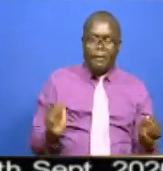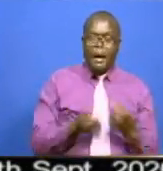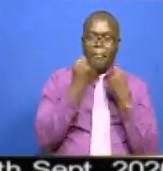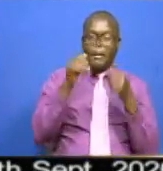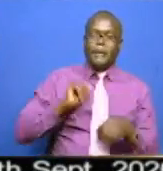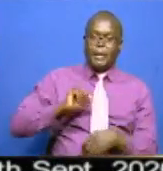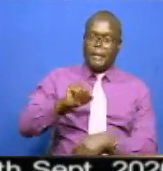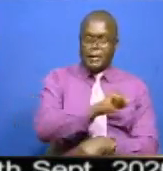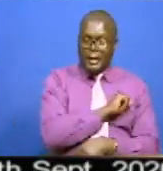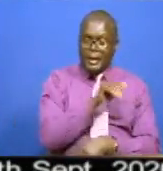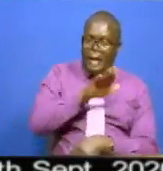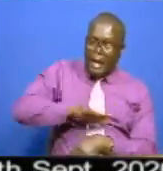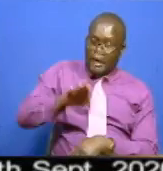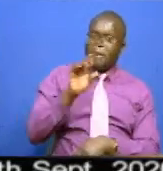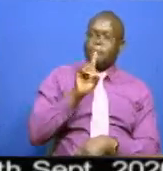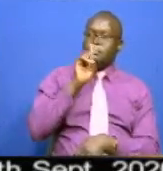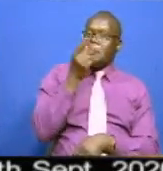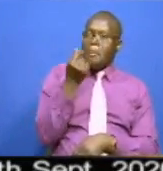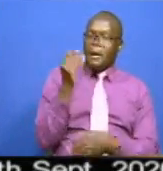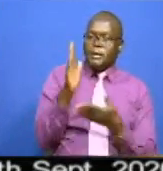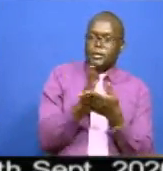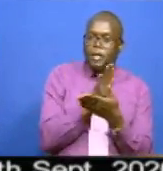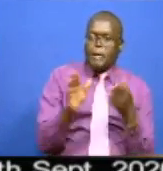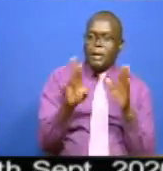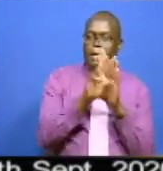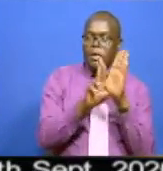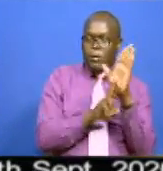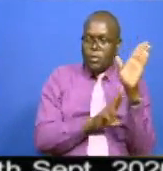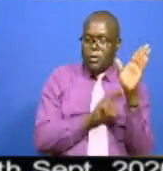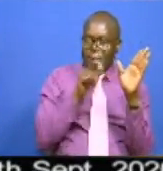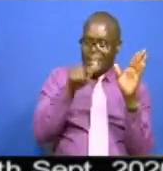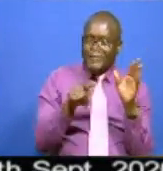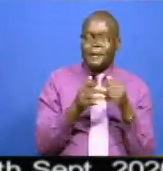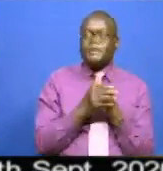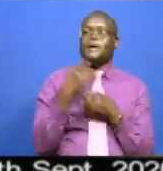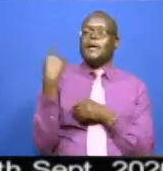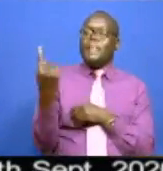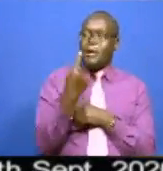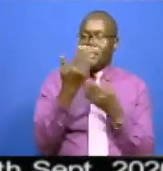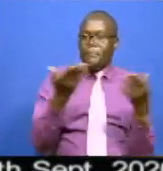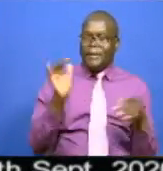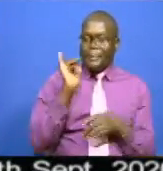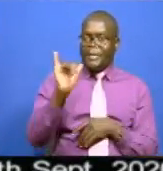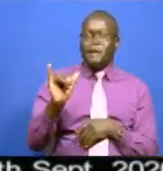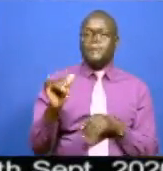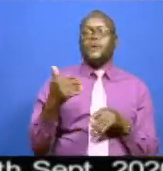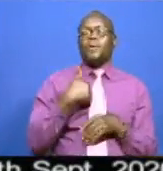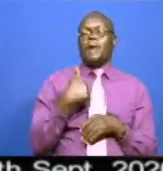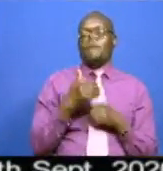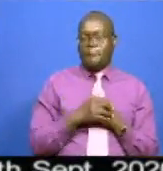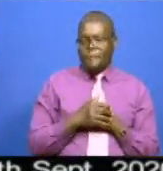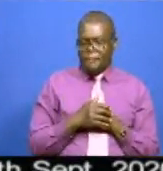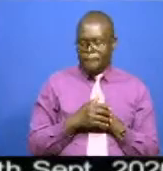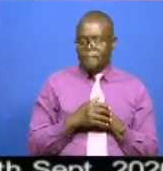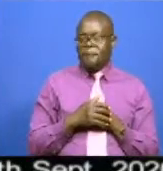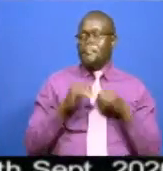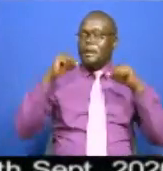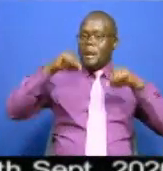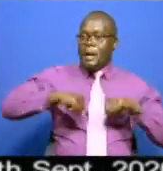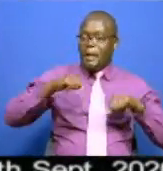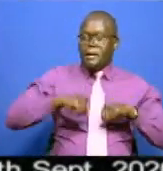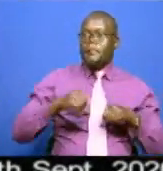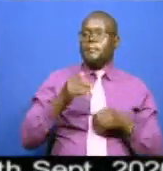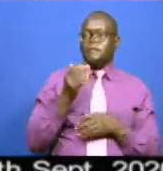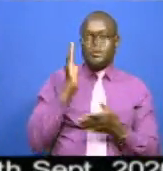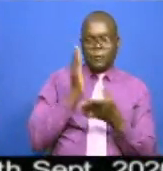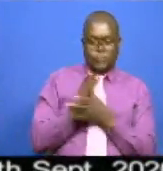created around the revenue sharing formula, that this is the only thing at stake. So I agree with the Speaker that it